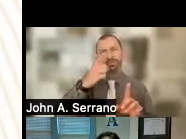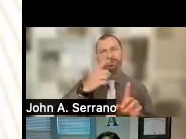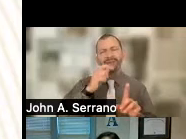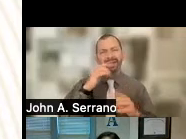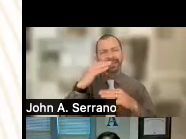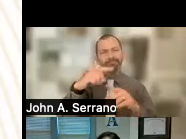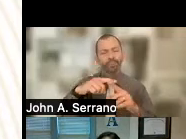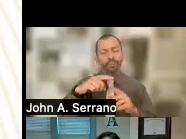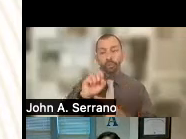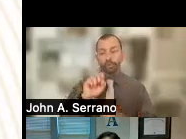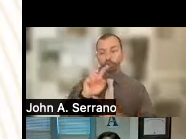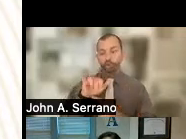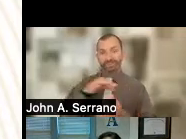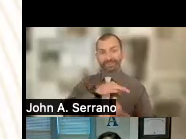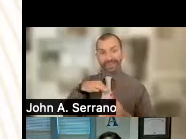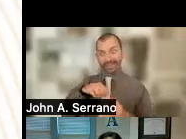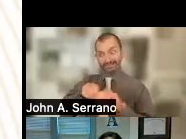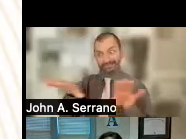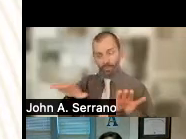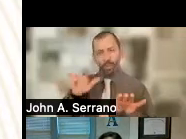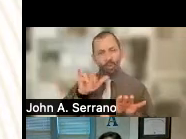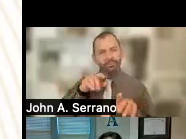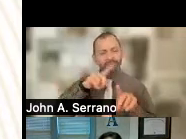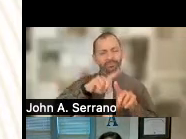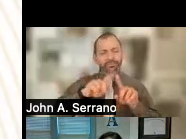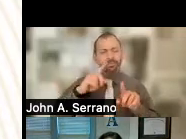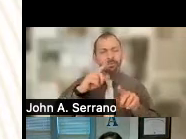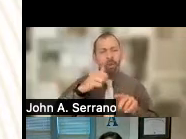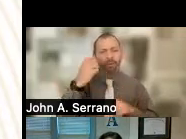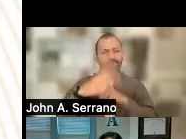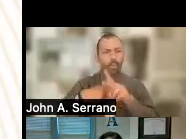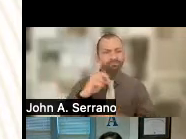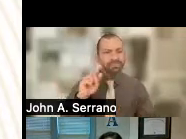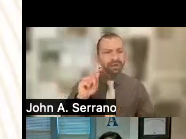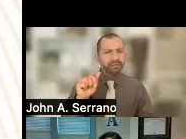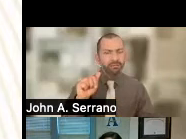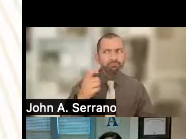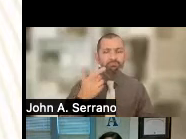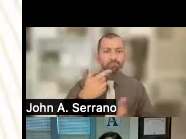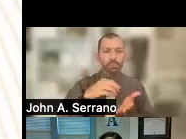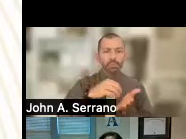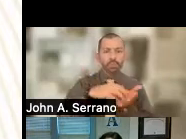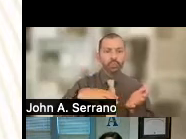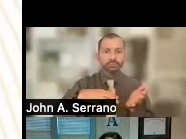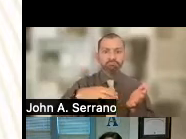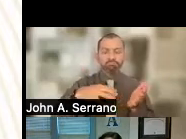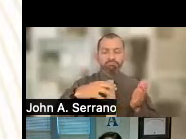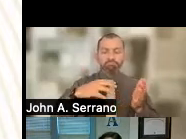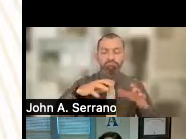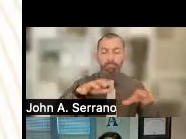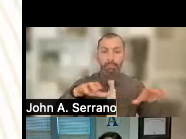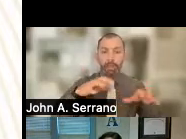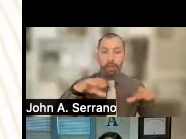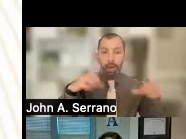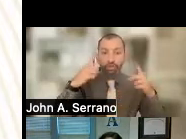Also, when you're doing the survey, consider not just limiting the survey to staff, but thinking about the